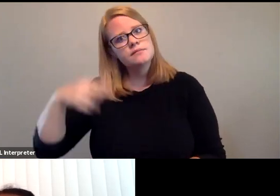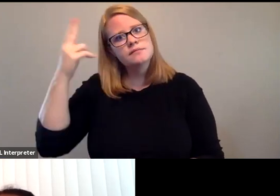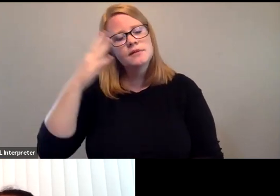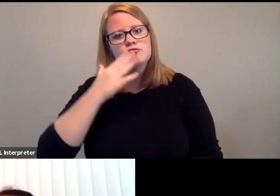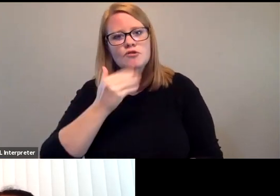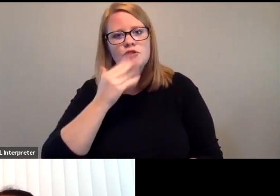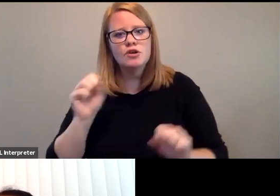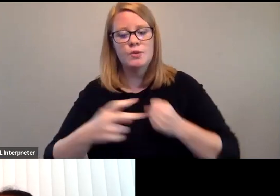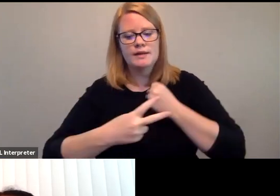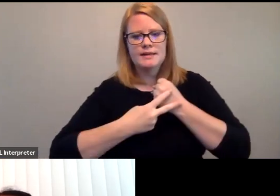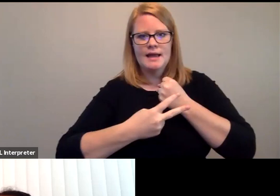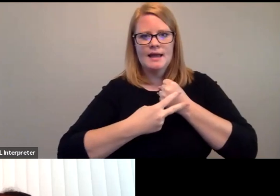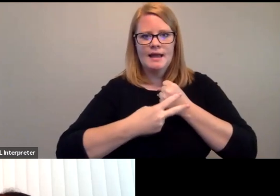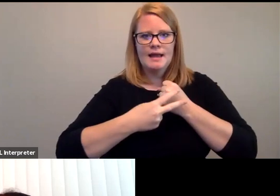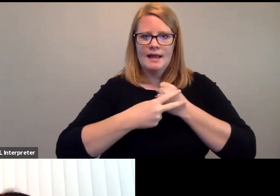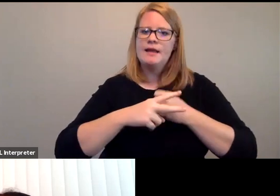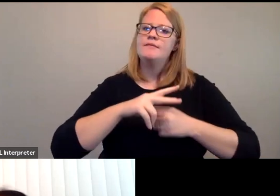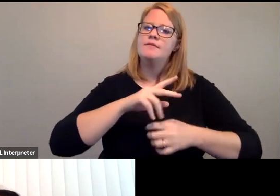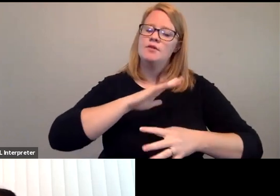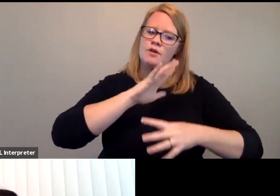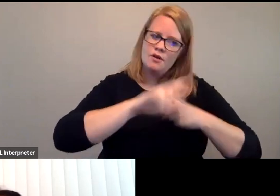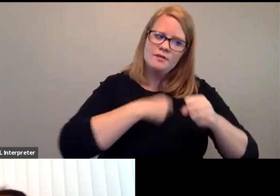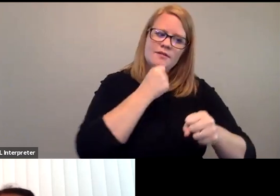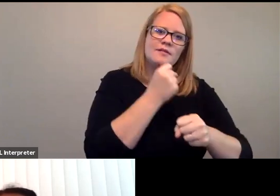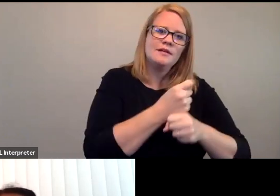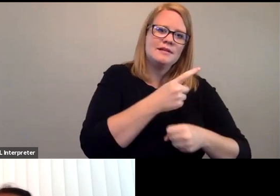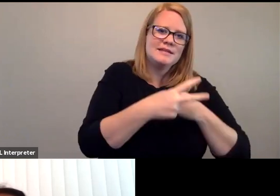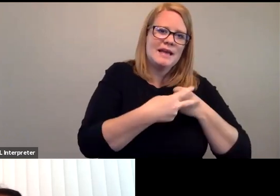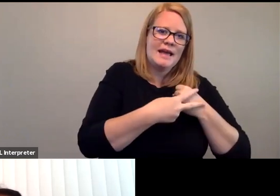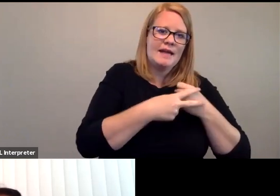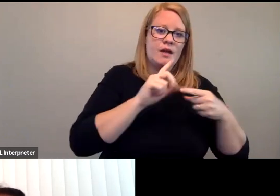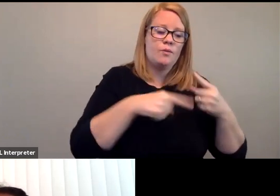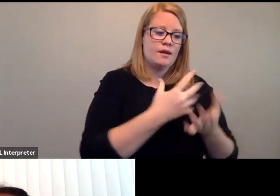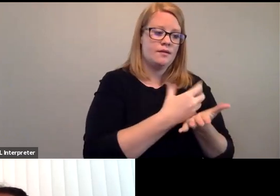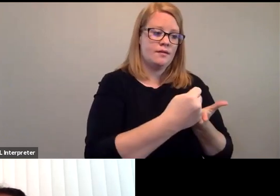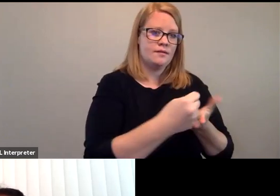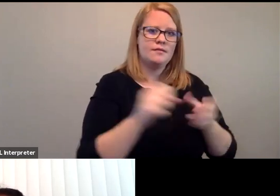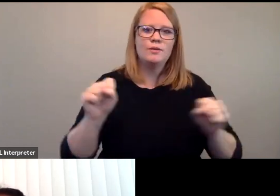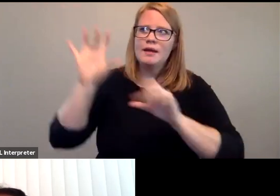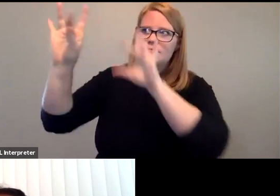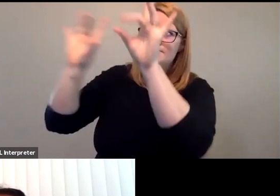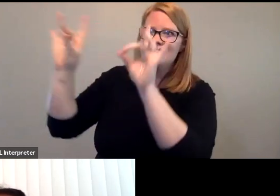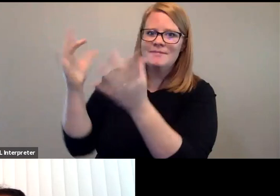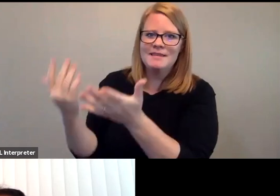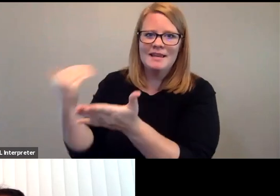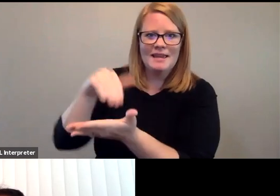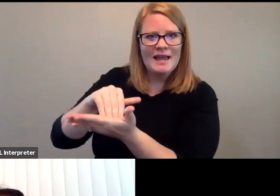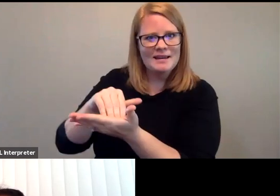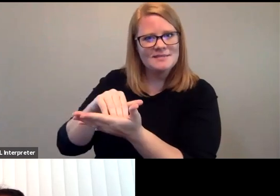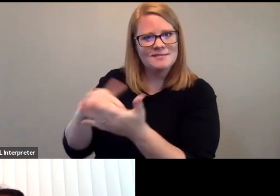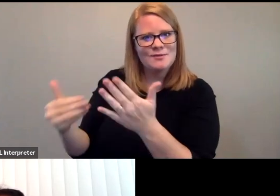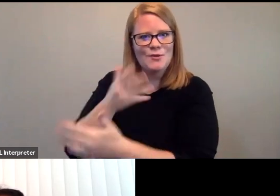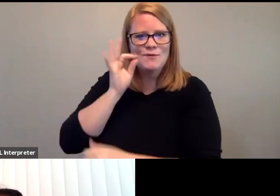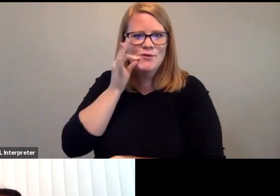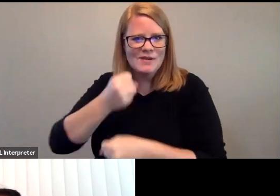and have it for next year until you're ready to pick again. So I know that there are several stages of that